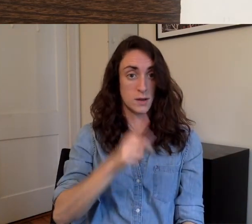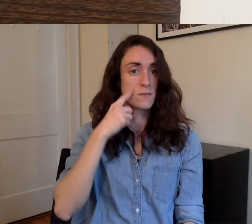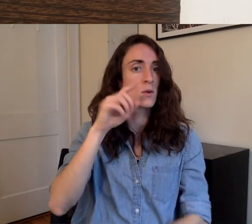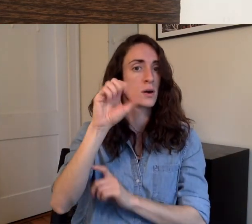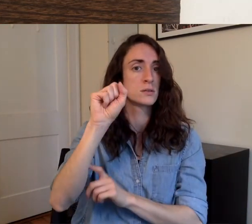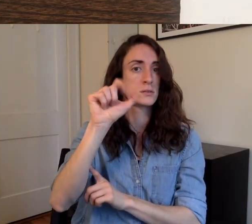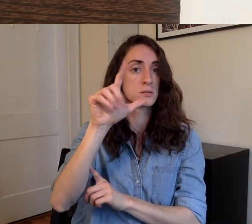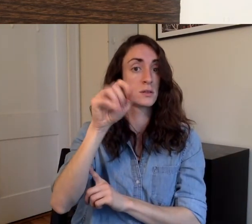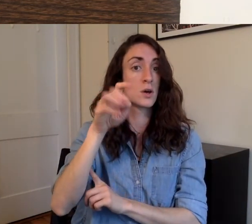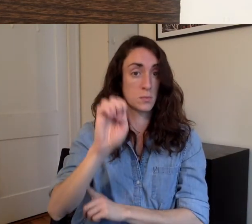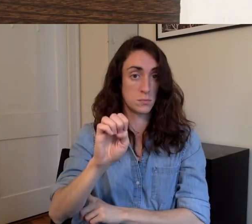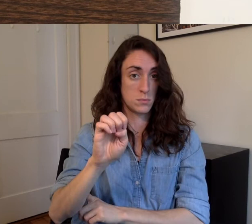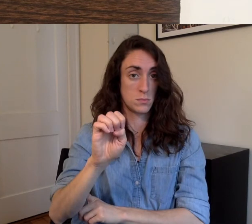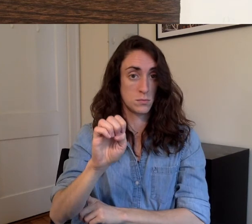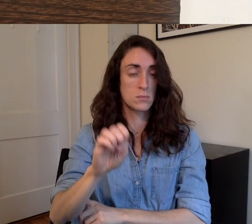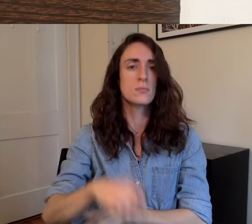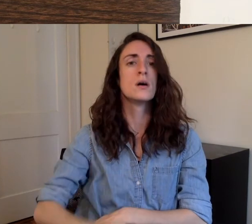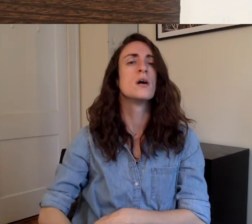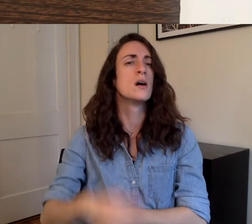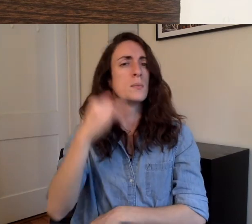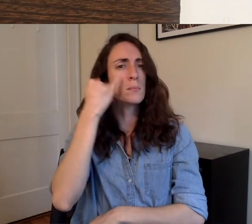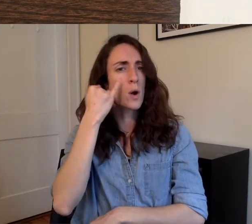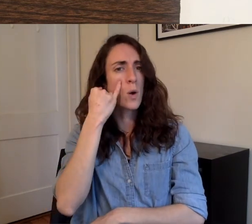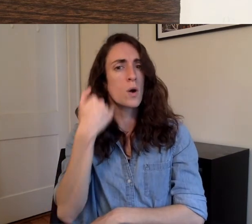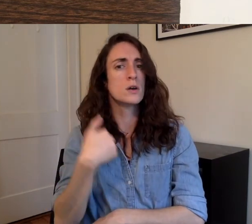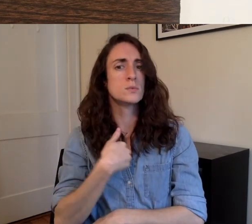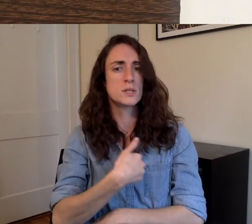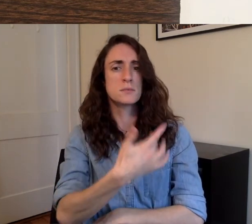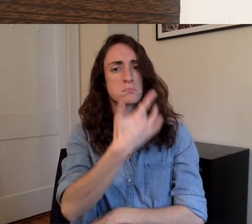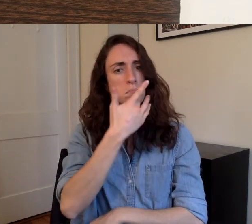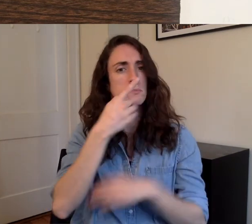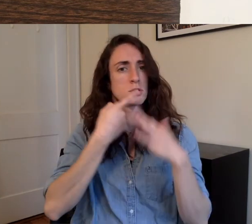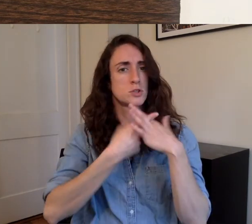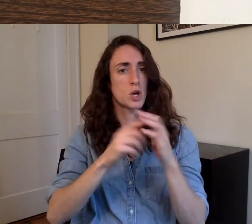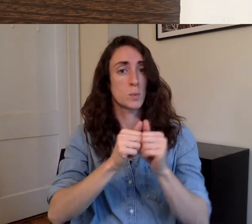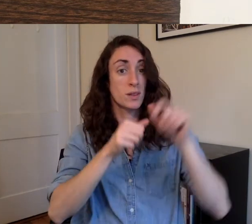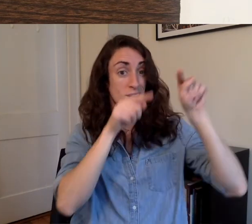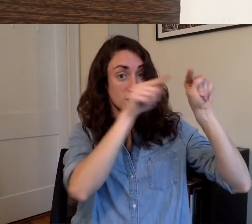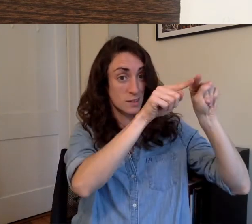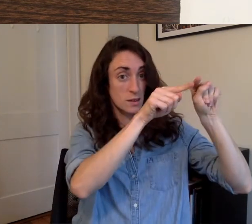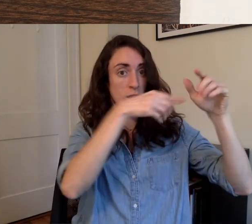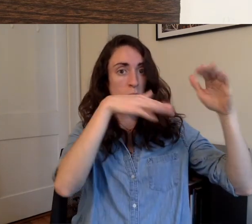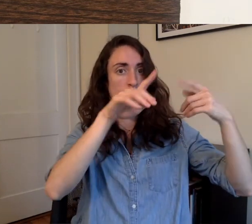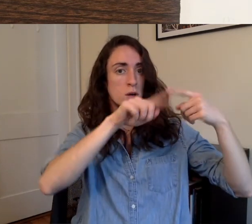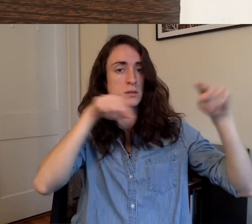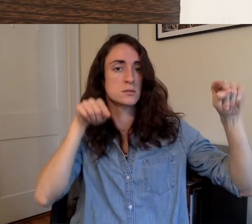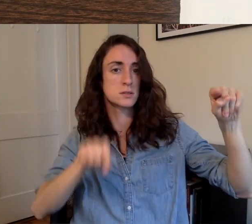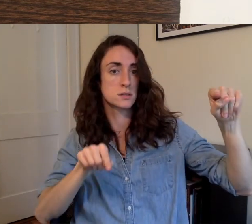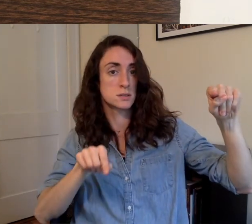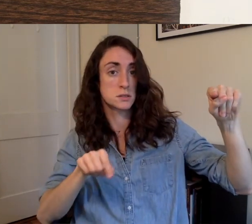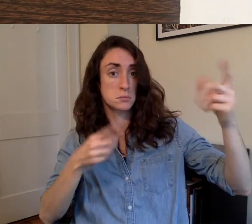equation as negative 4 over 3x minus 3. Now suppose we started at that top point